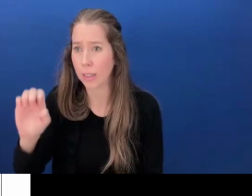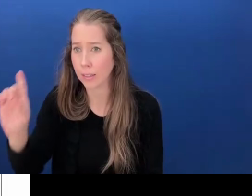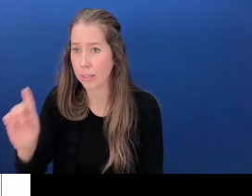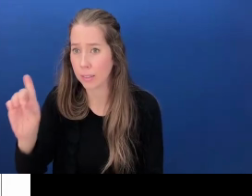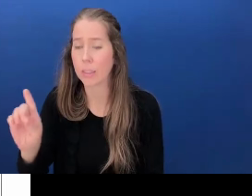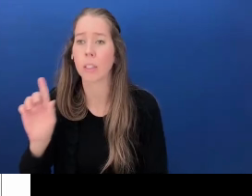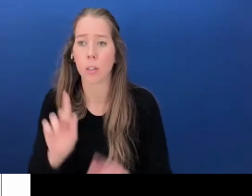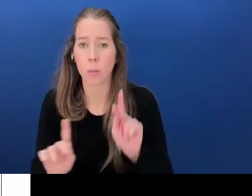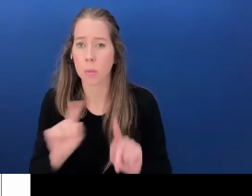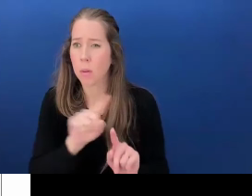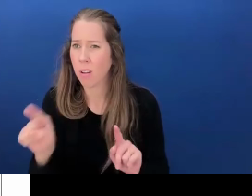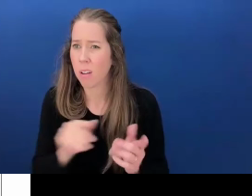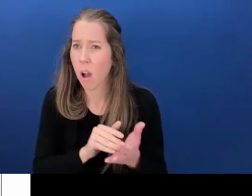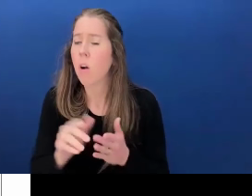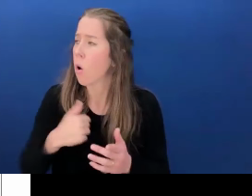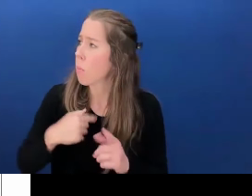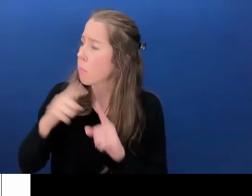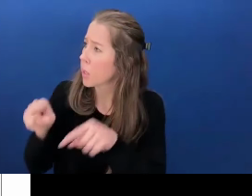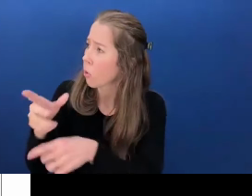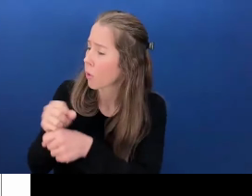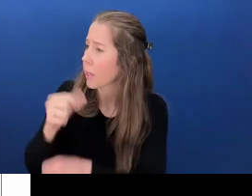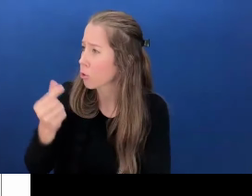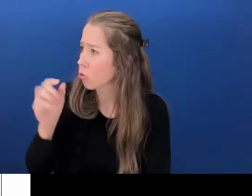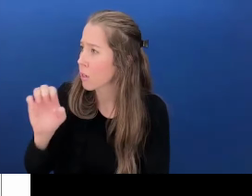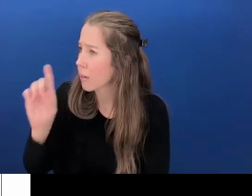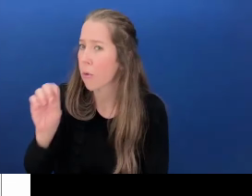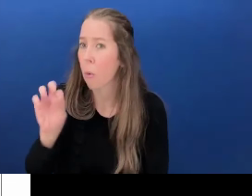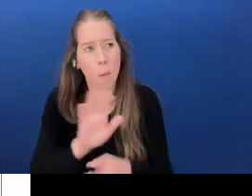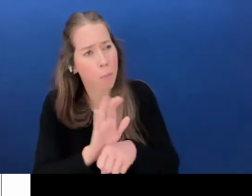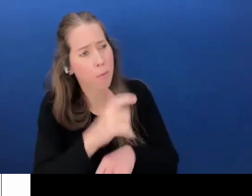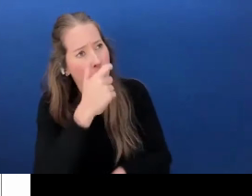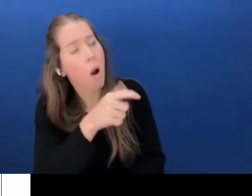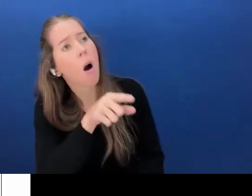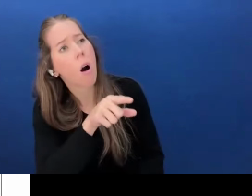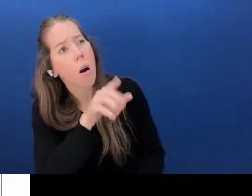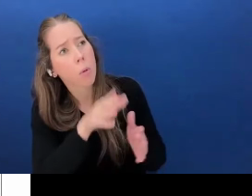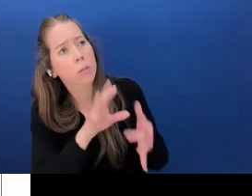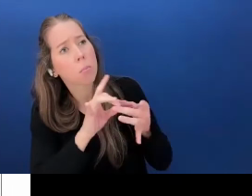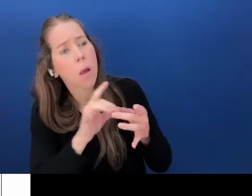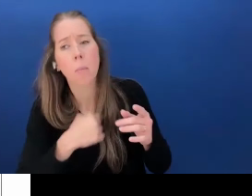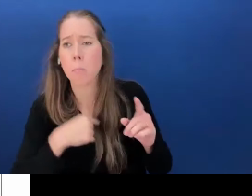hears about, oh, I'm gonna go get my GED. You watch a movie, somebody's talking about, I gotta go get my GED. So everybody hears